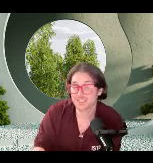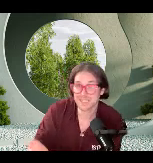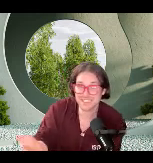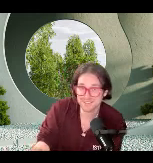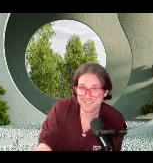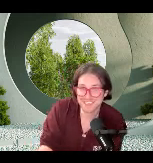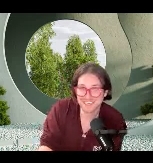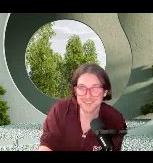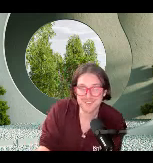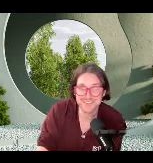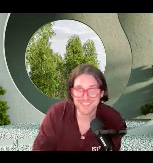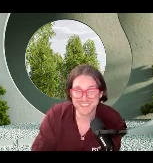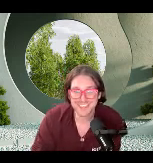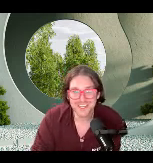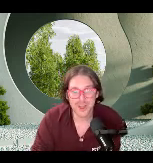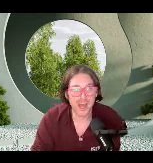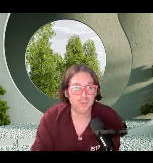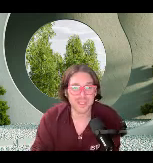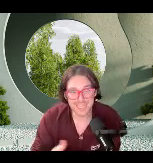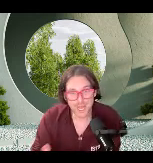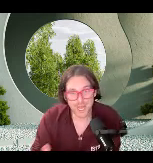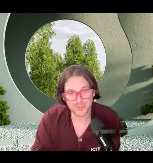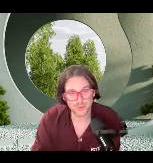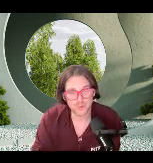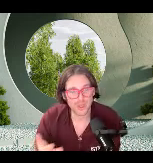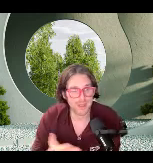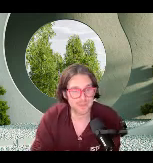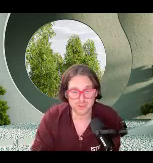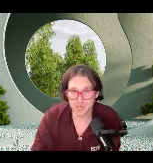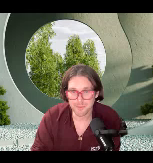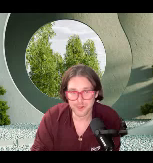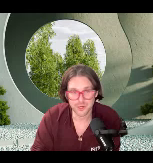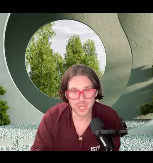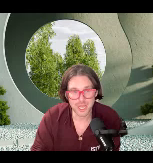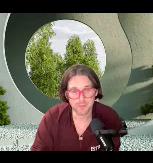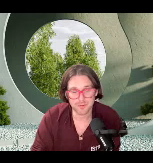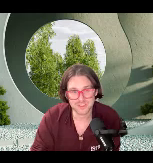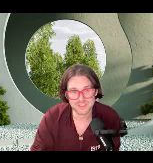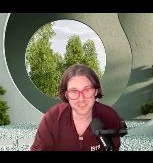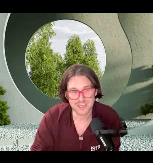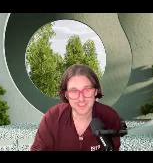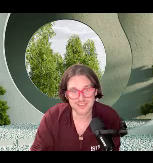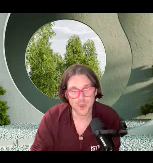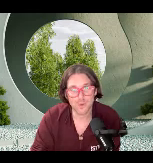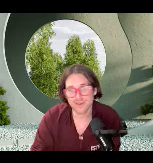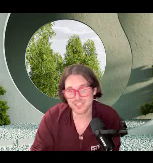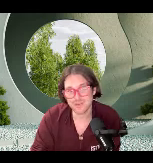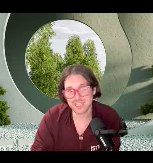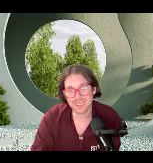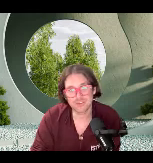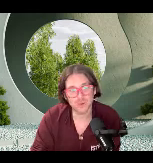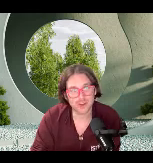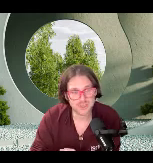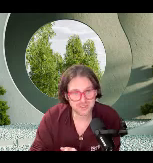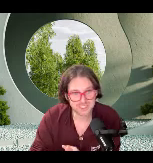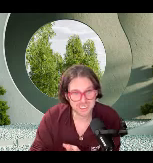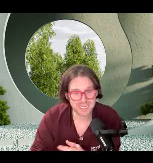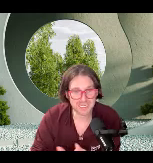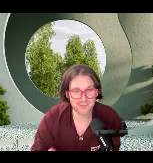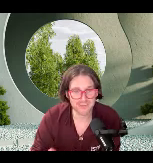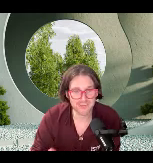implementation or accessibility and inclusivity, we can help you and be a thought partner, help provide services, whatever you need. If